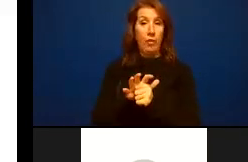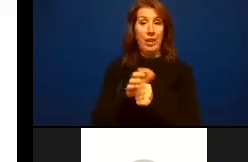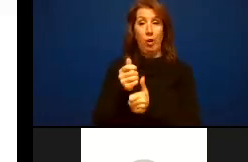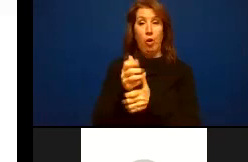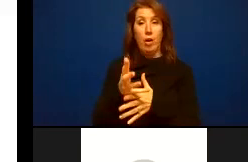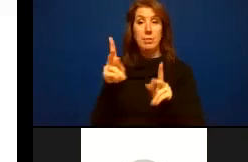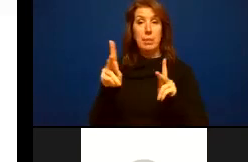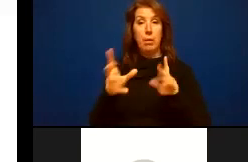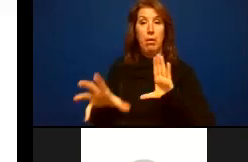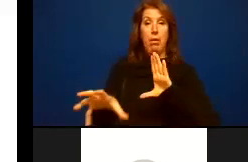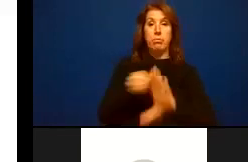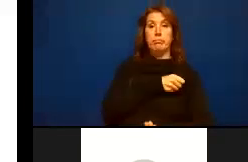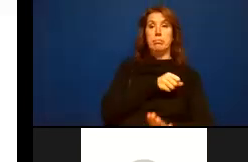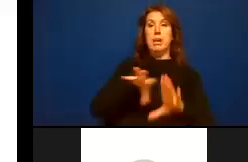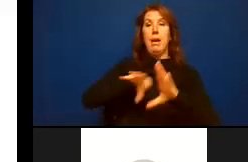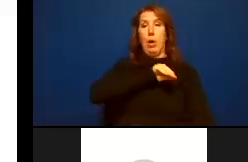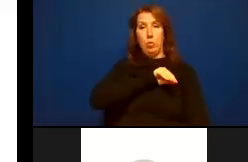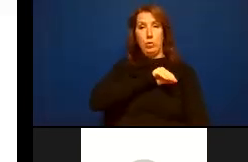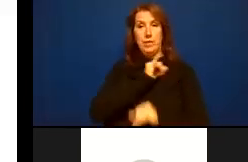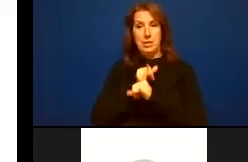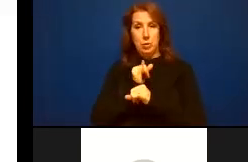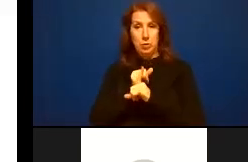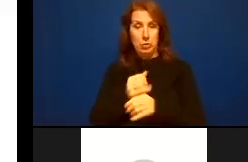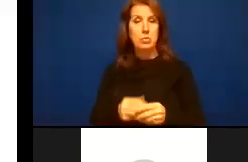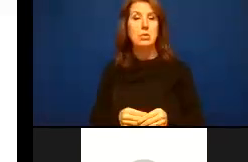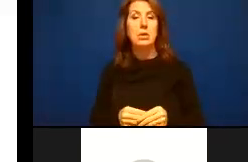work. Which there have been a number of cases